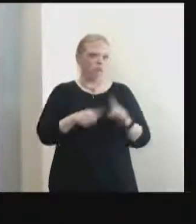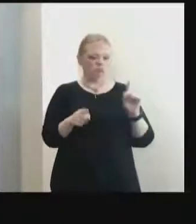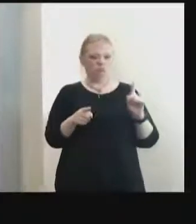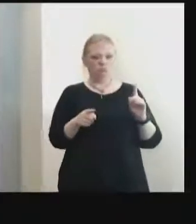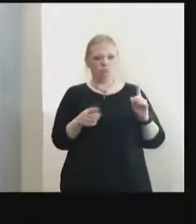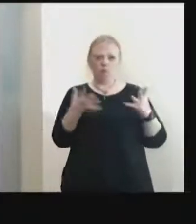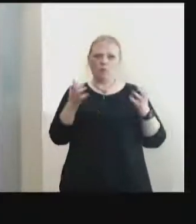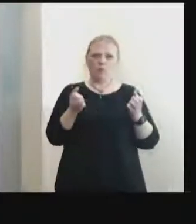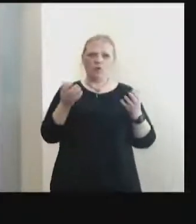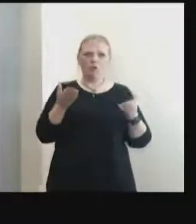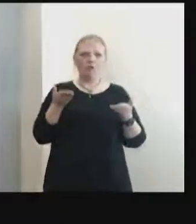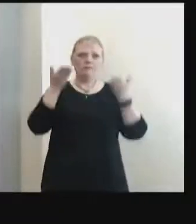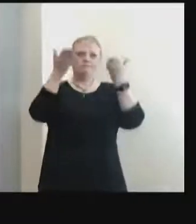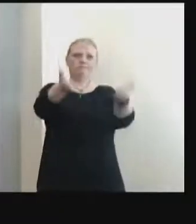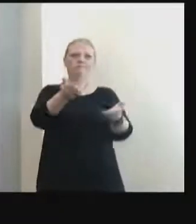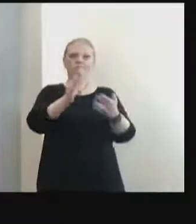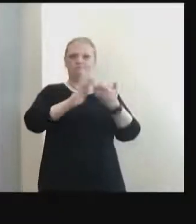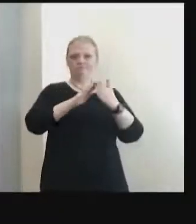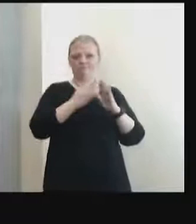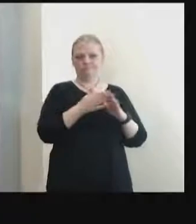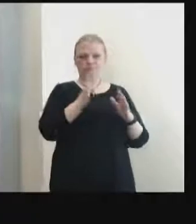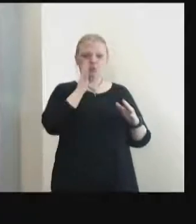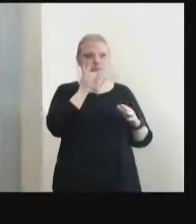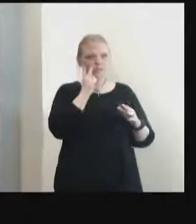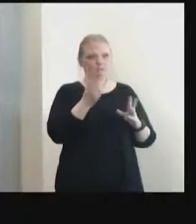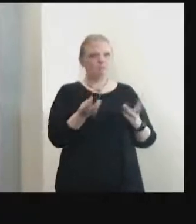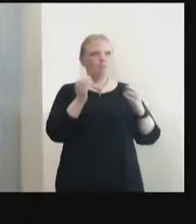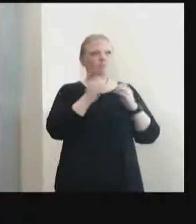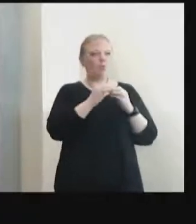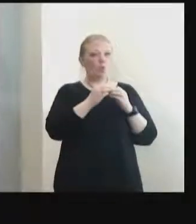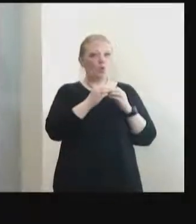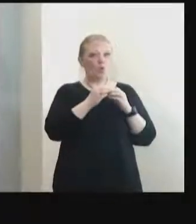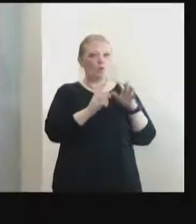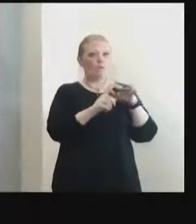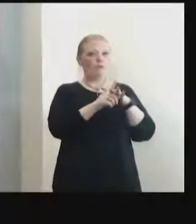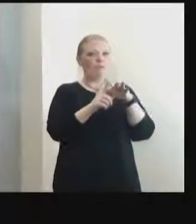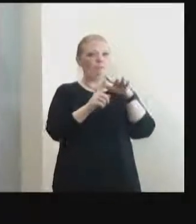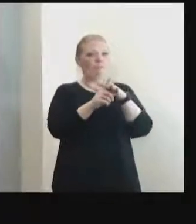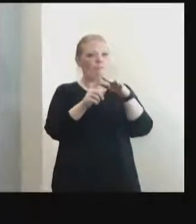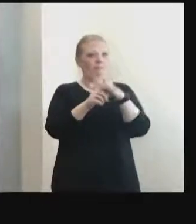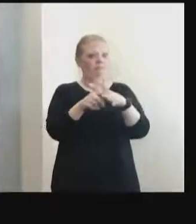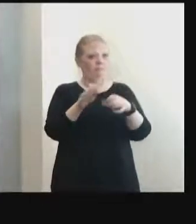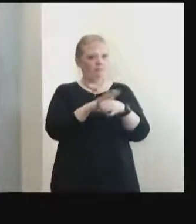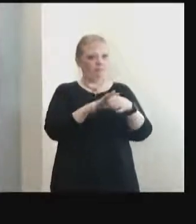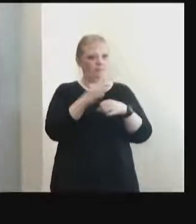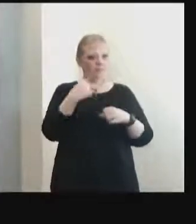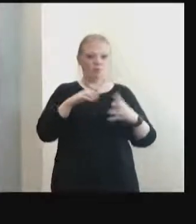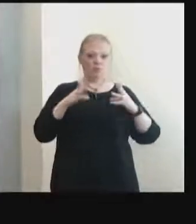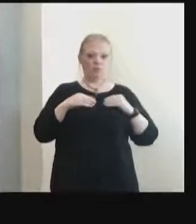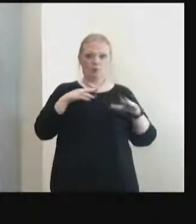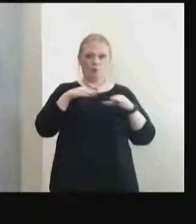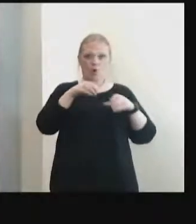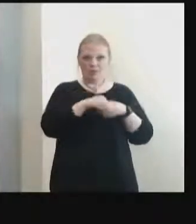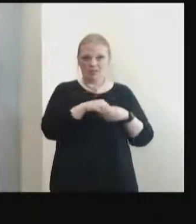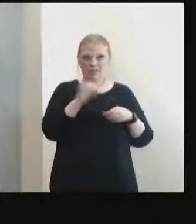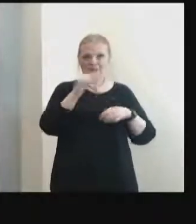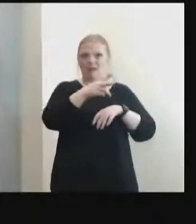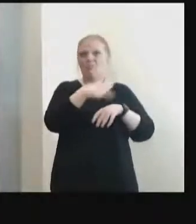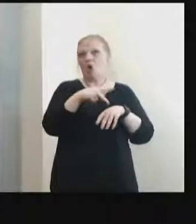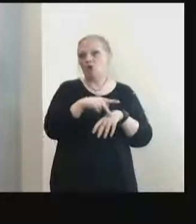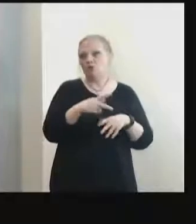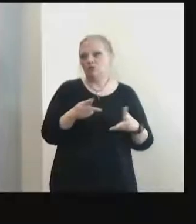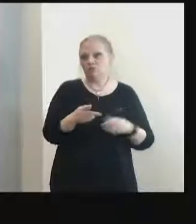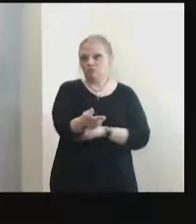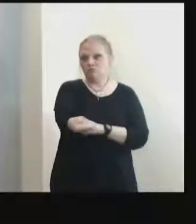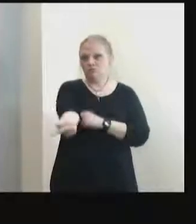in the community. You're going to be seeing more pop-up locations where we accept walk-ins, including in the parks. We